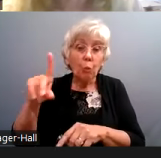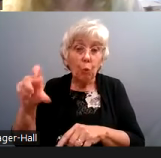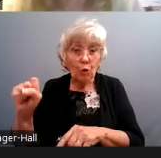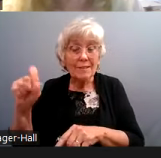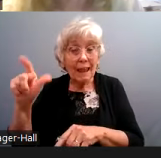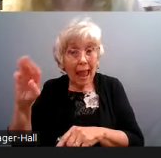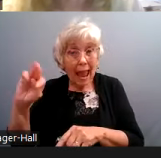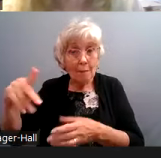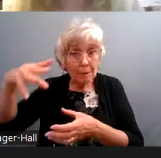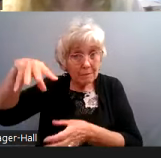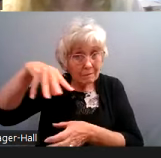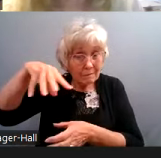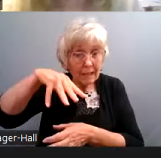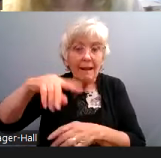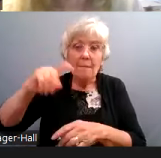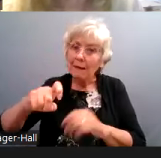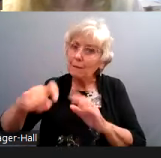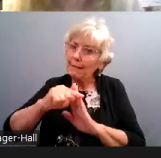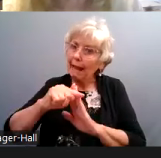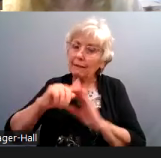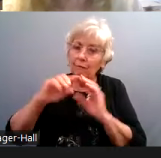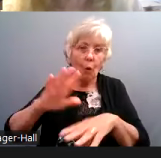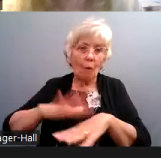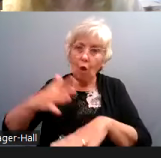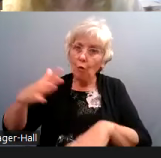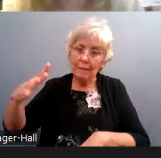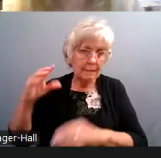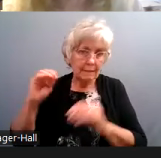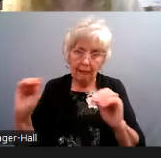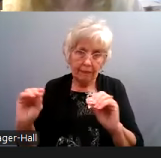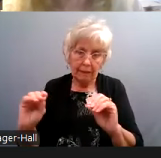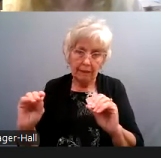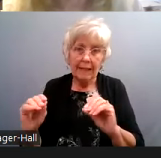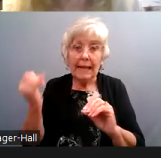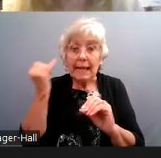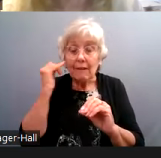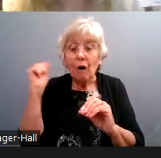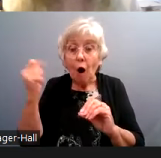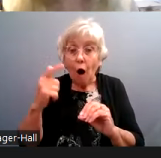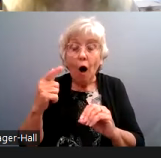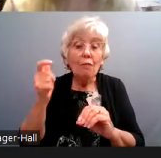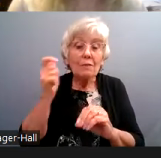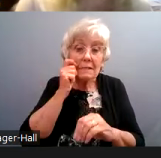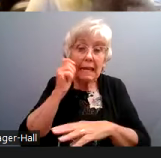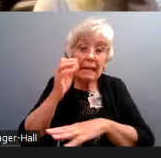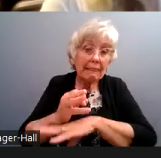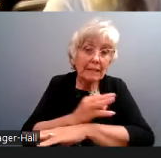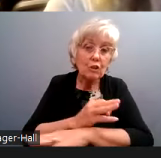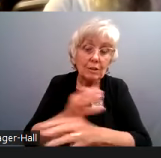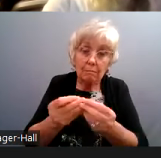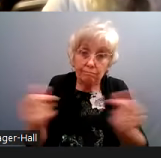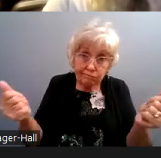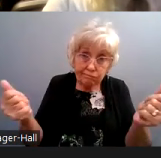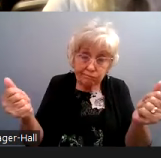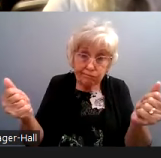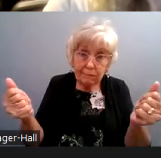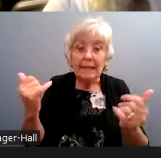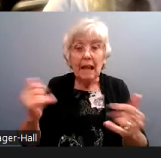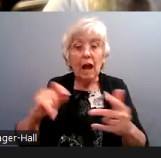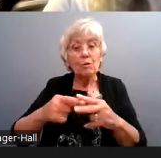be negative as well, no fluorescence. And then if all the skin lesions have resolved, meaning that we're now starting